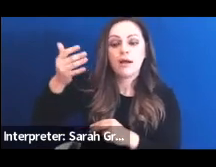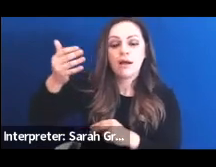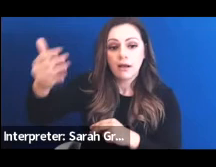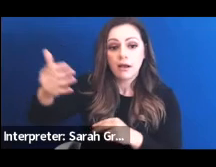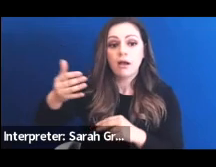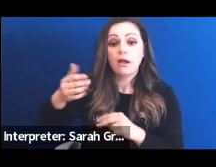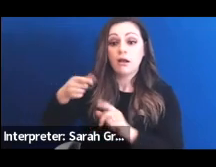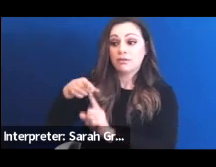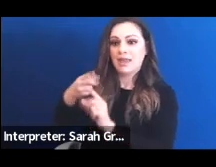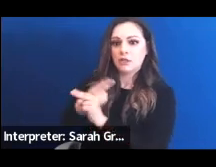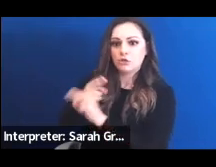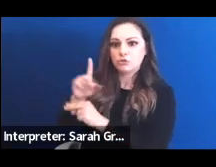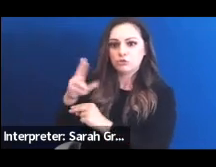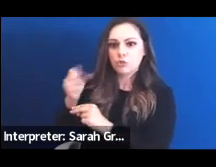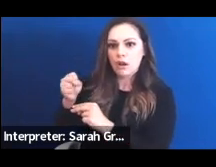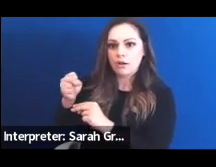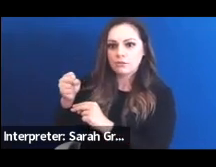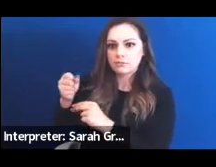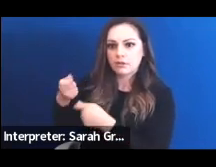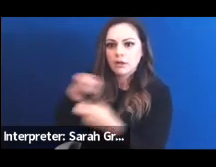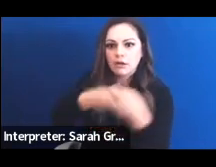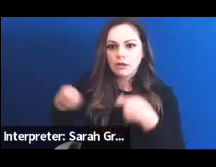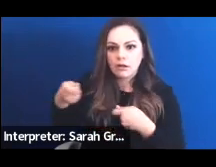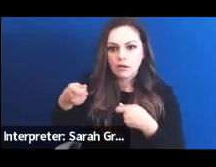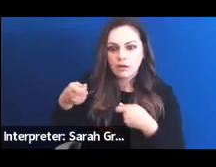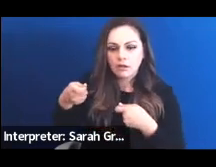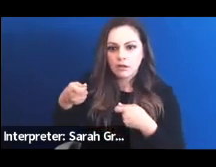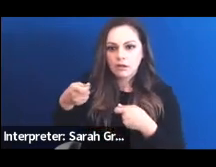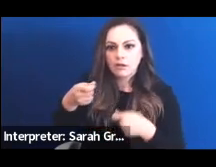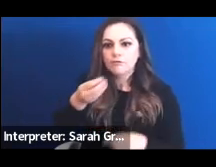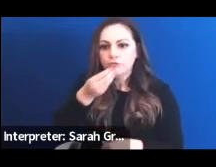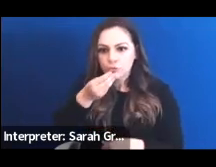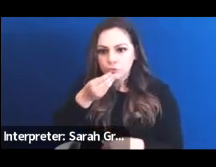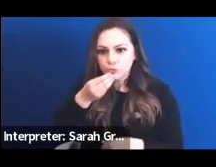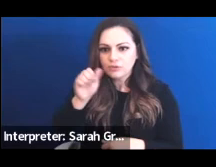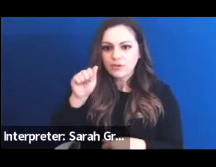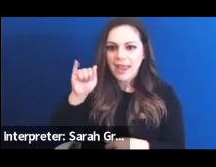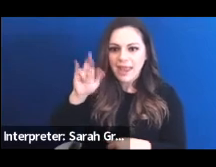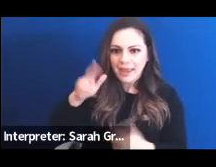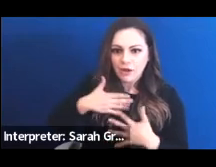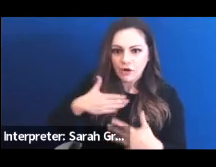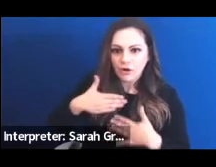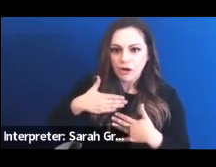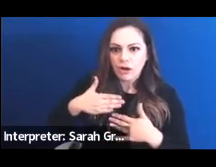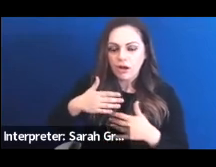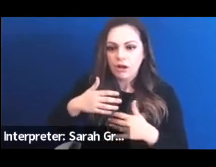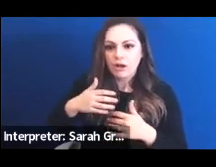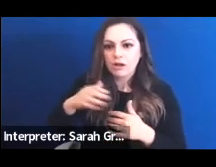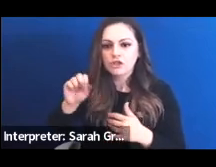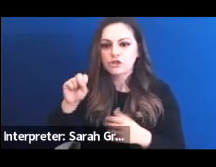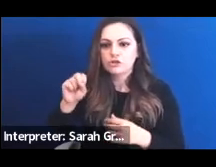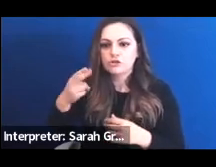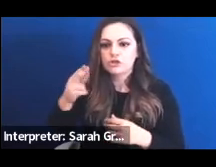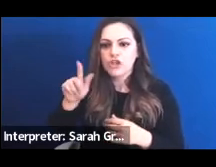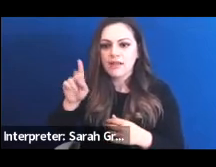priority as food and air and shelter. So it's like, you know, when we're talking about